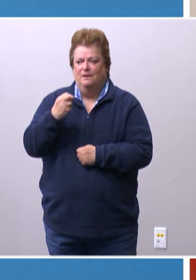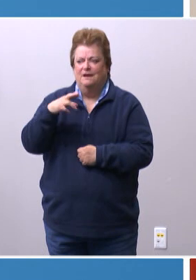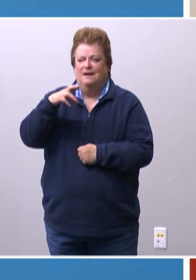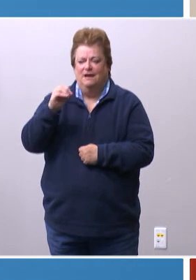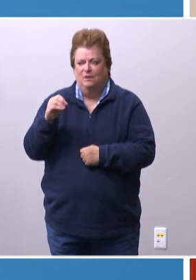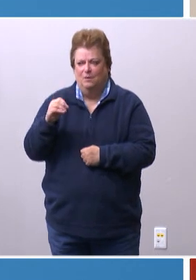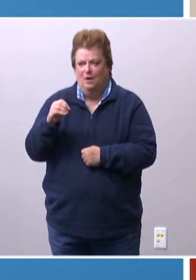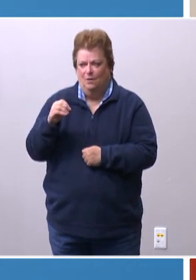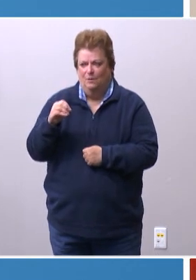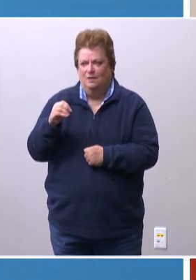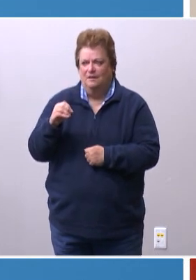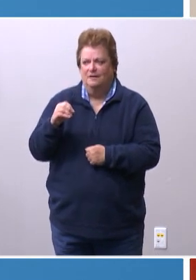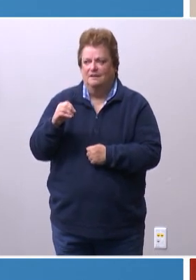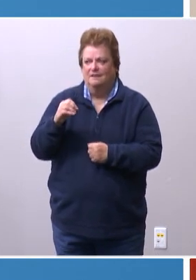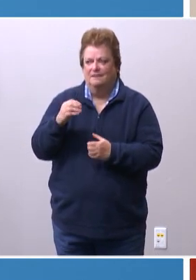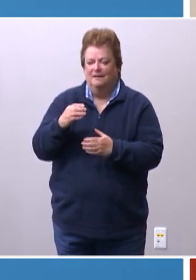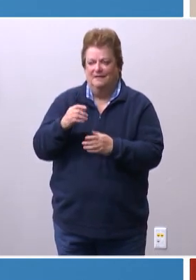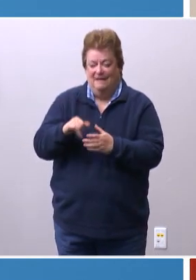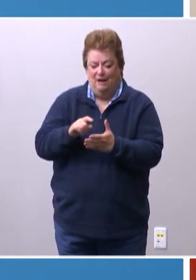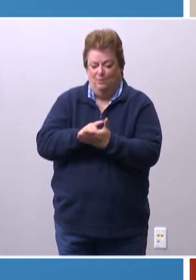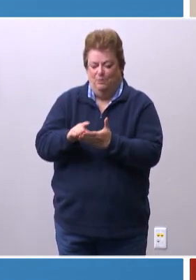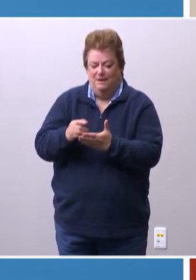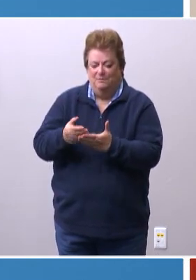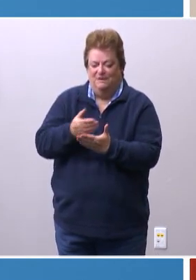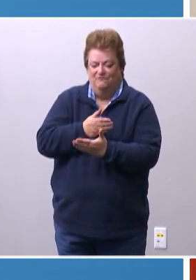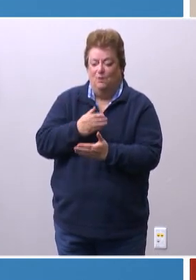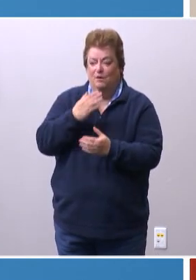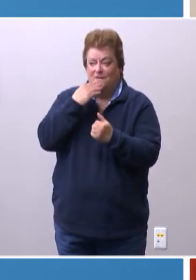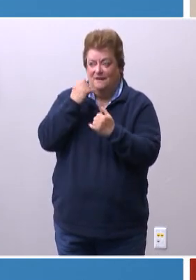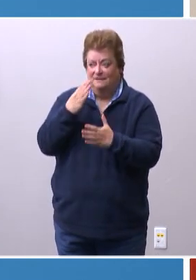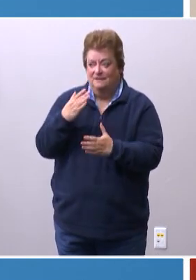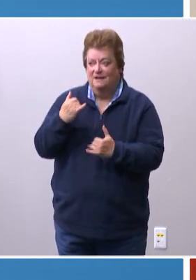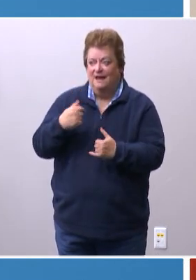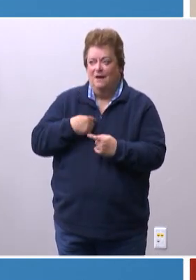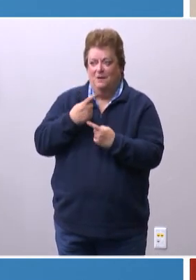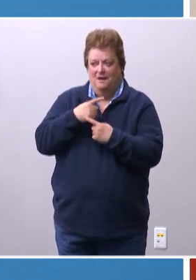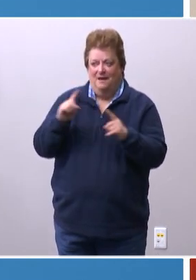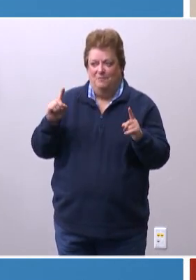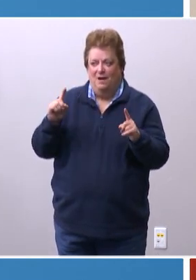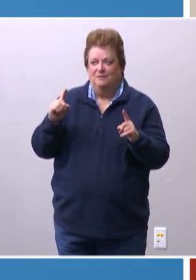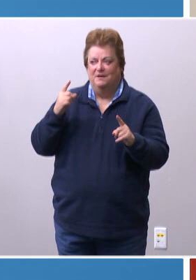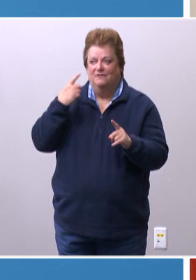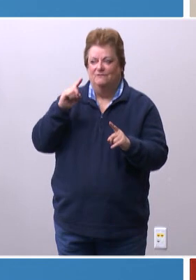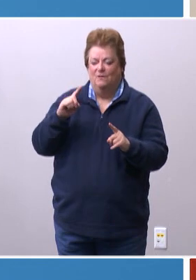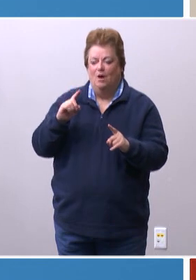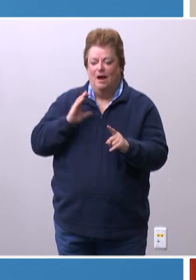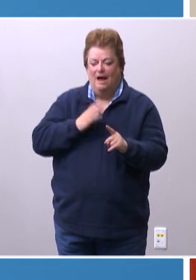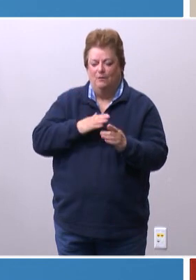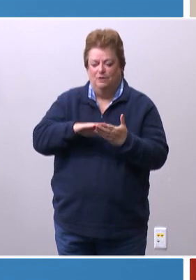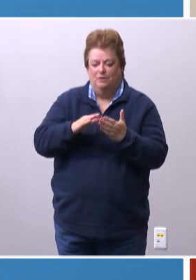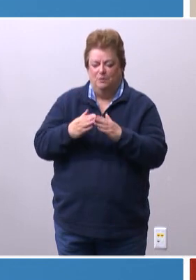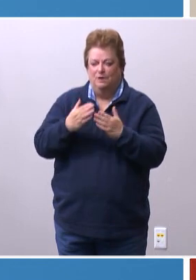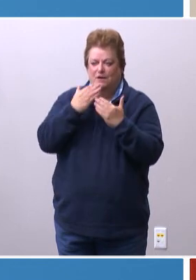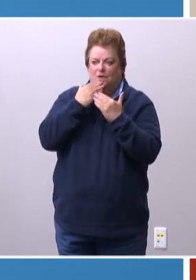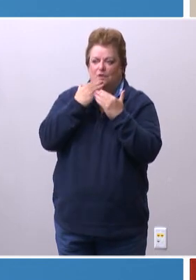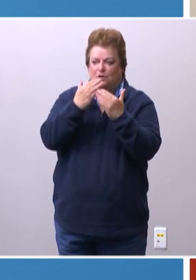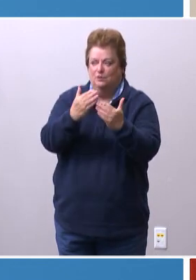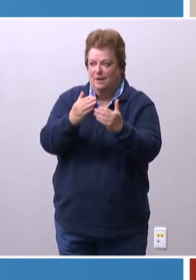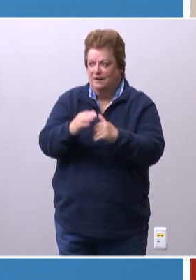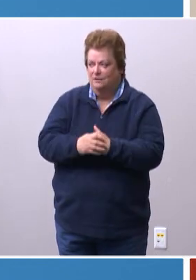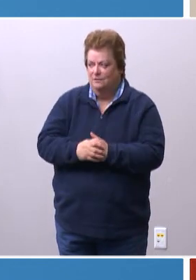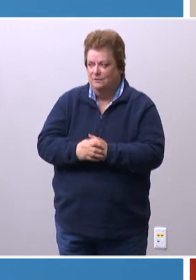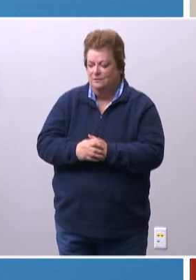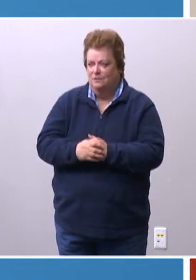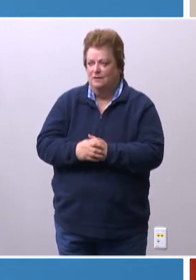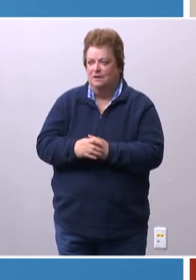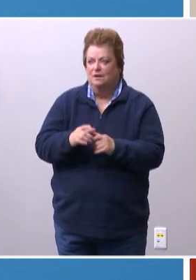Thanksgiving. And it is my honor to issue a proclamation as part of this community-wide expression of gratitude. And it reads like this.